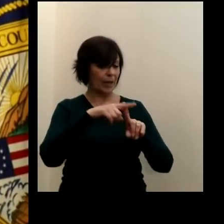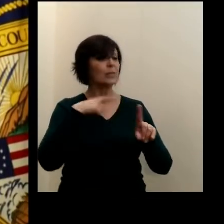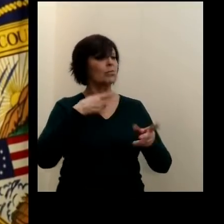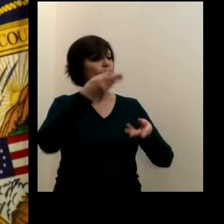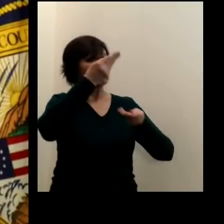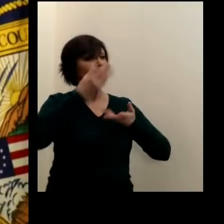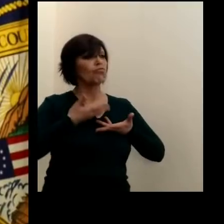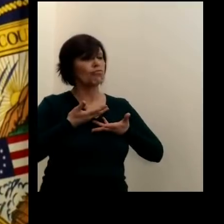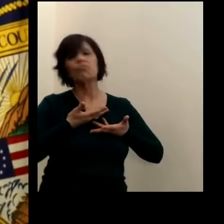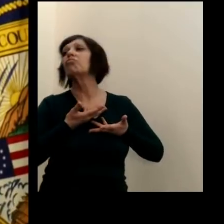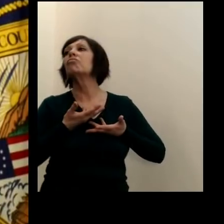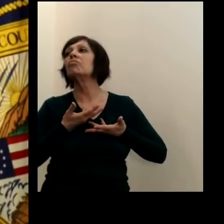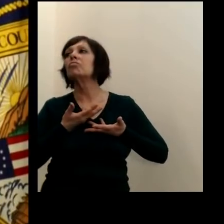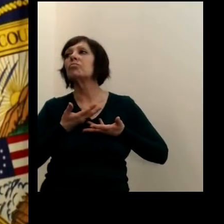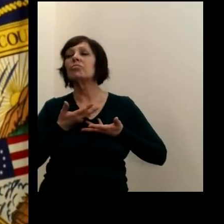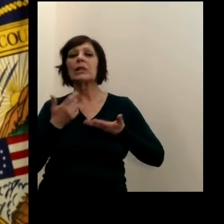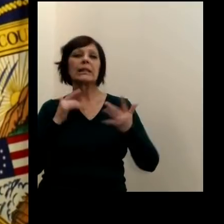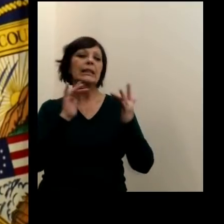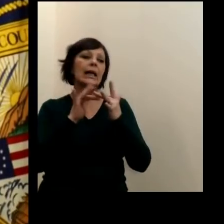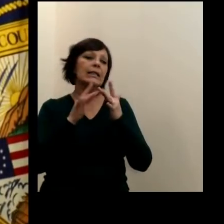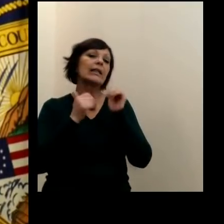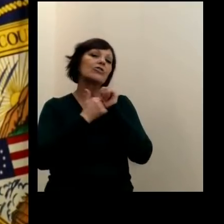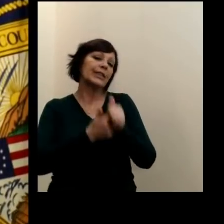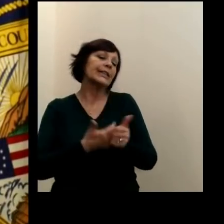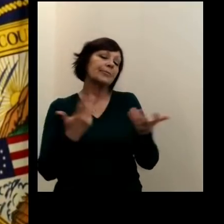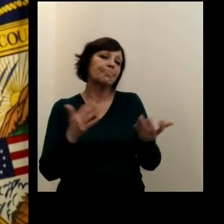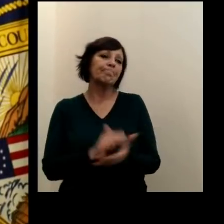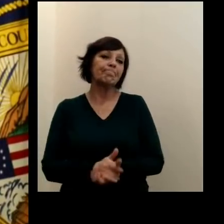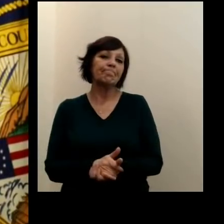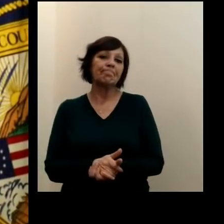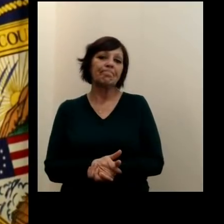information, and we'll do contact tracing thereafter.